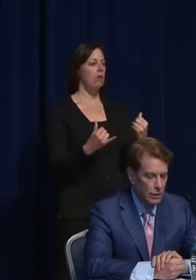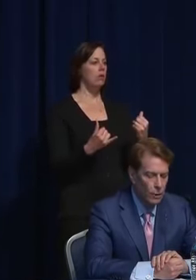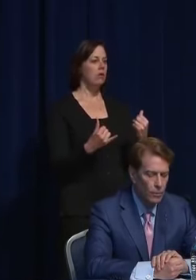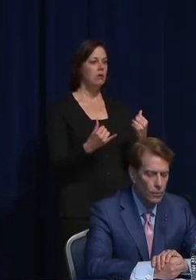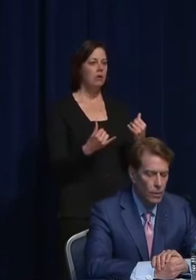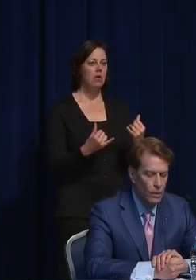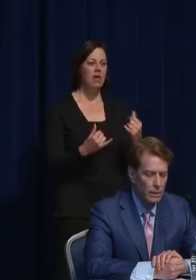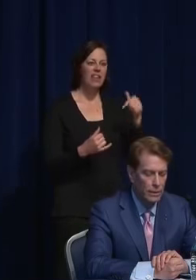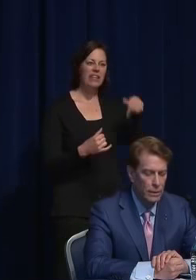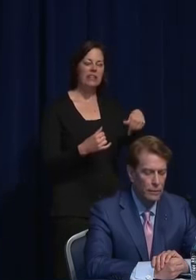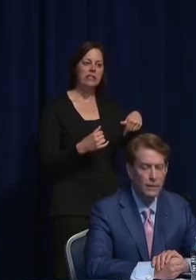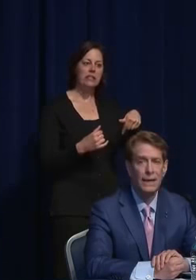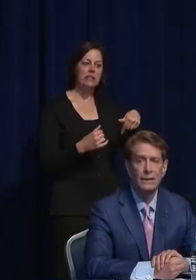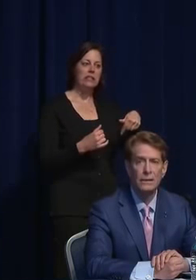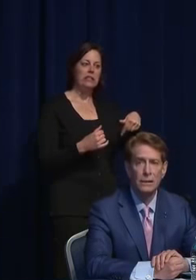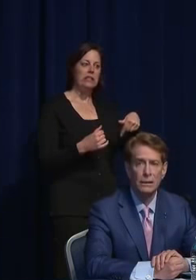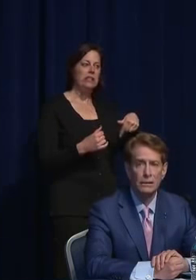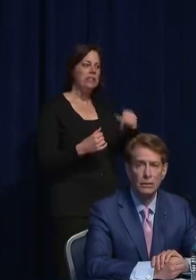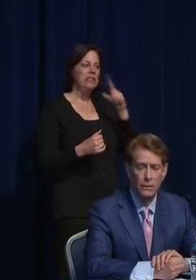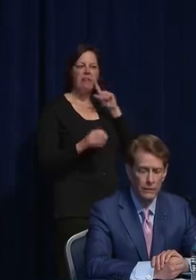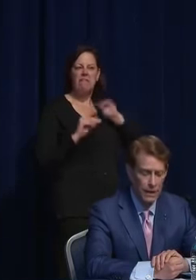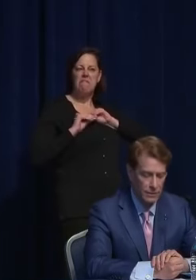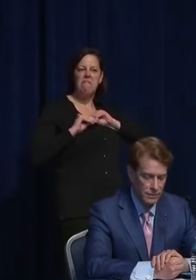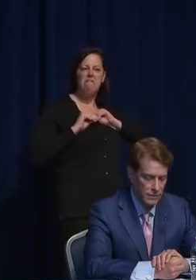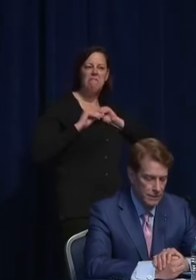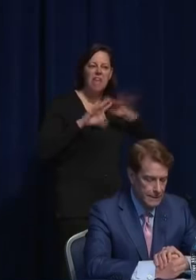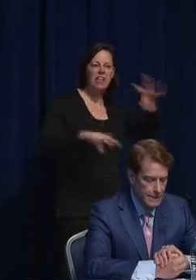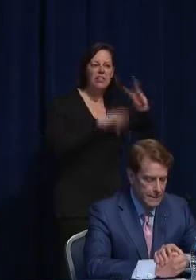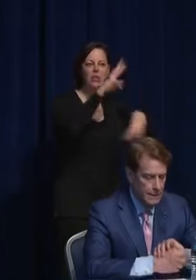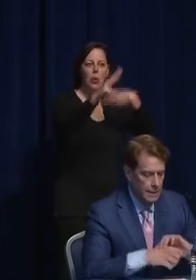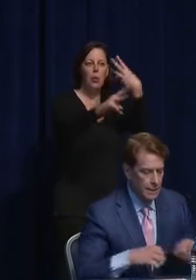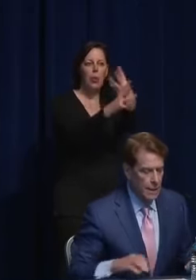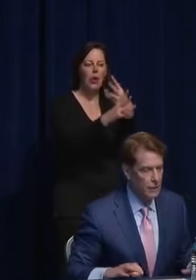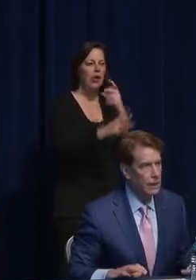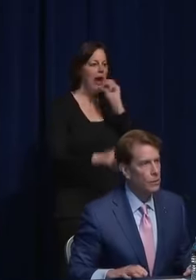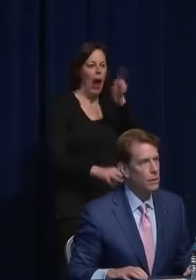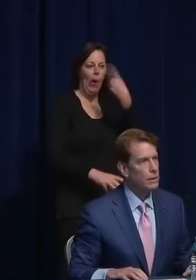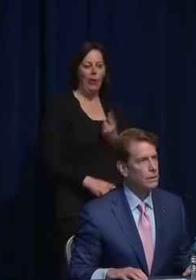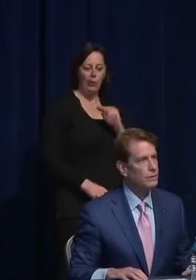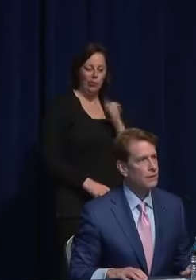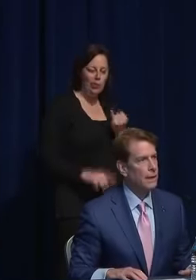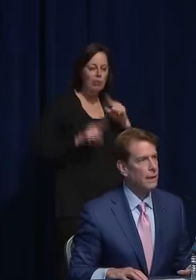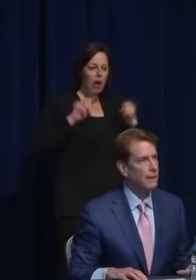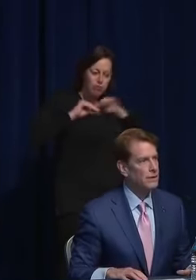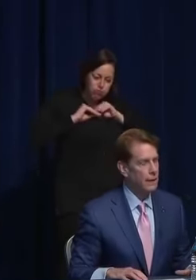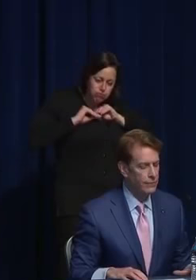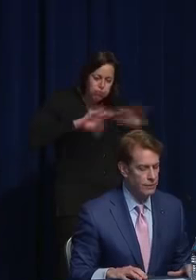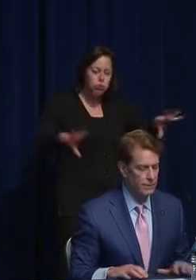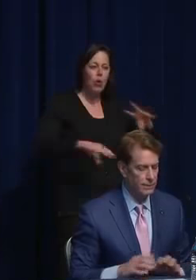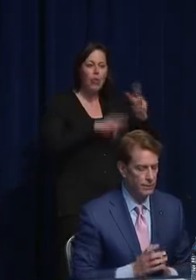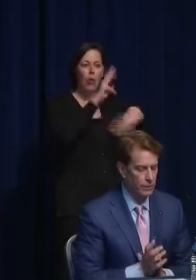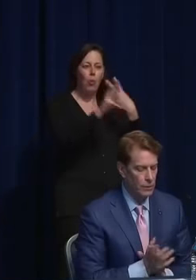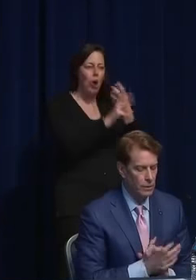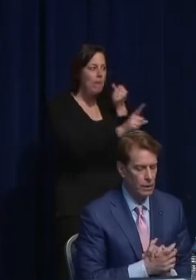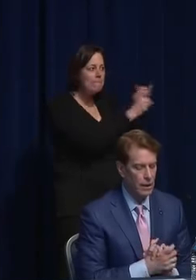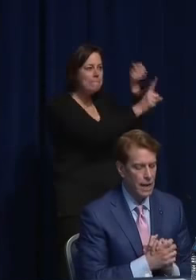in a global war with the COVID-19 coronavirus. Healthcare workers, as the Governor said before, are on the